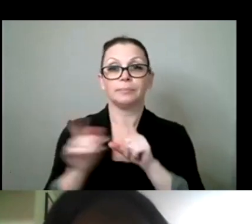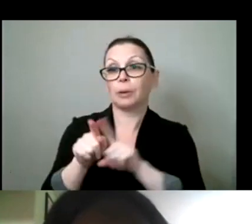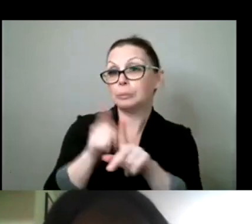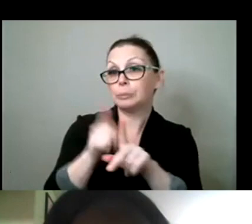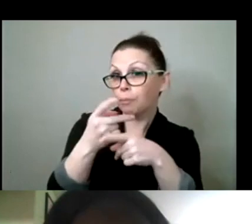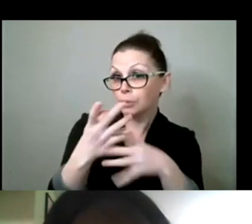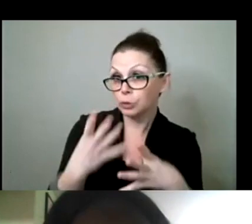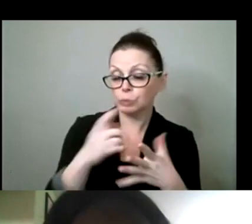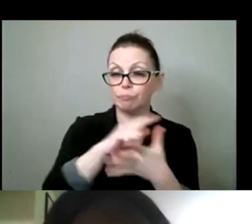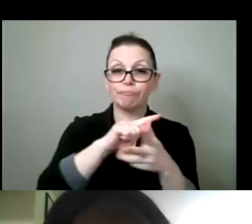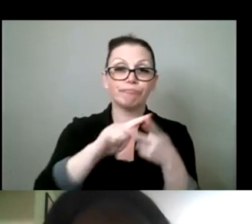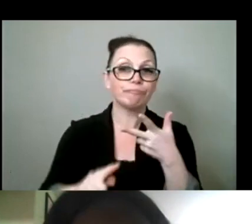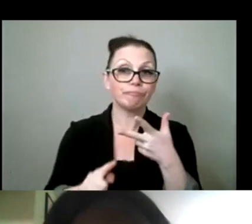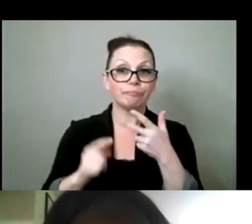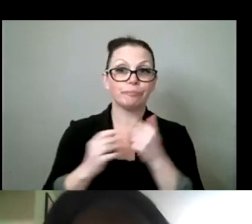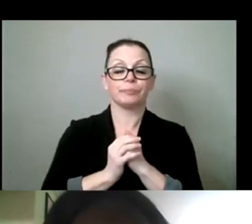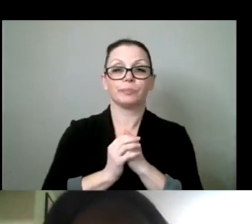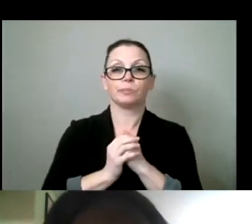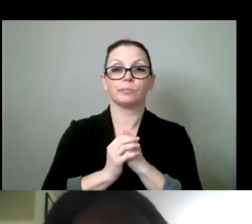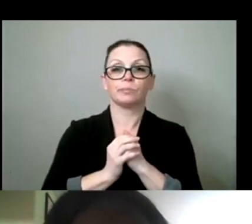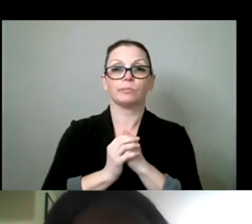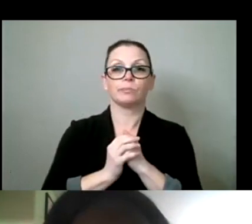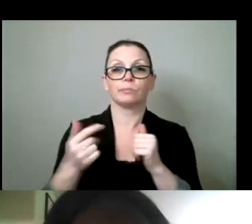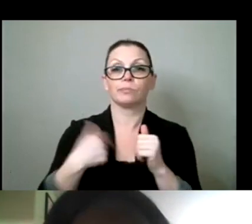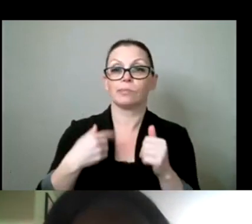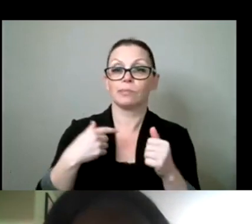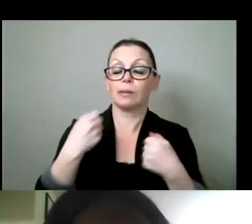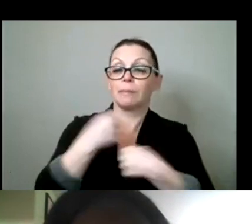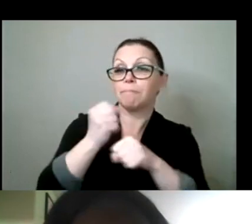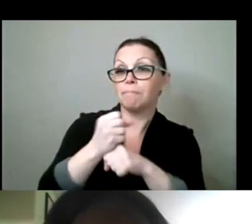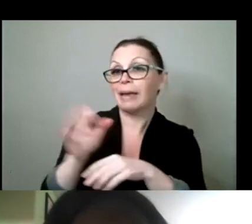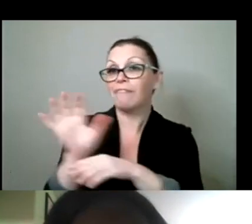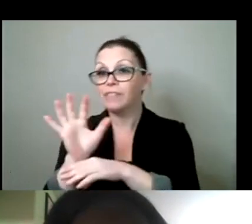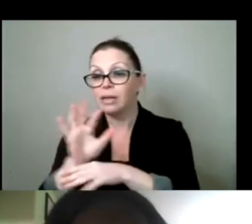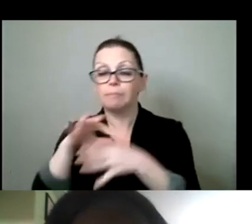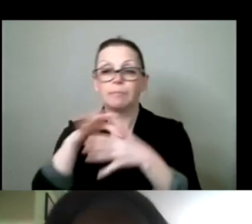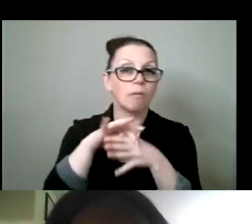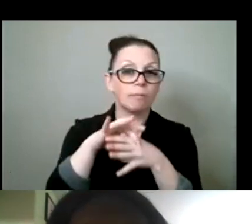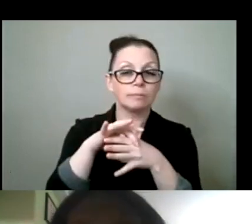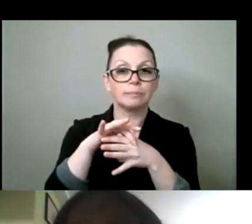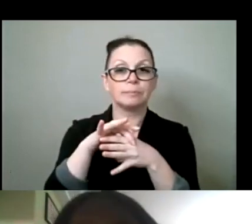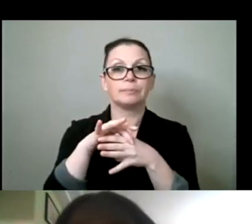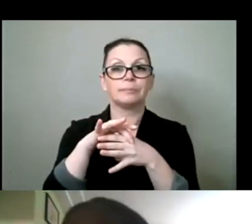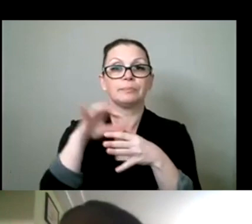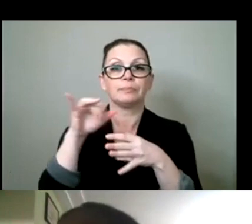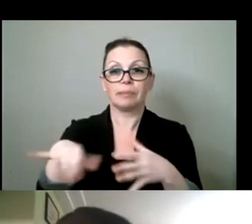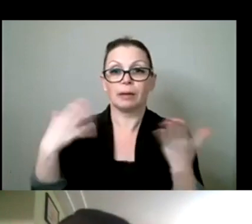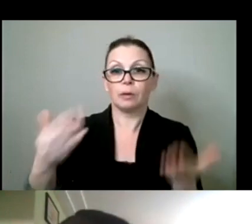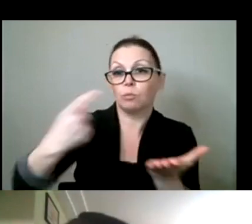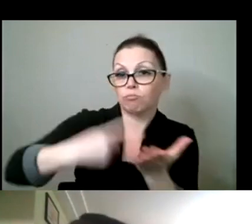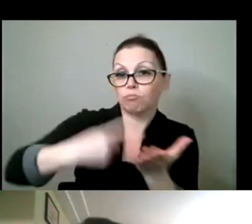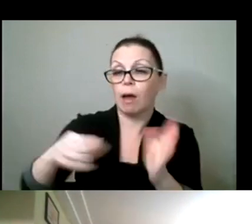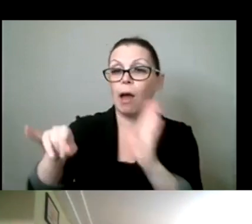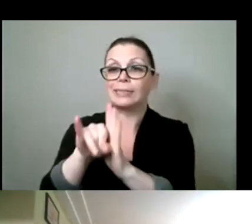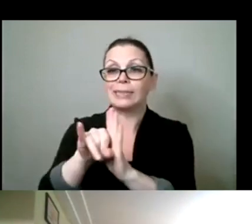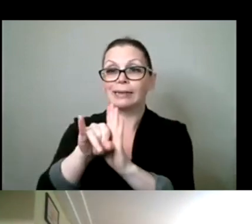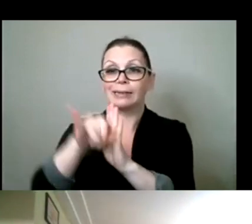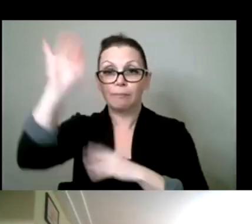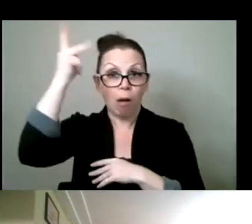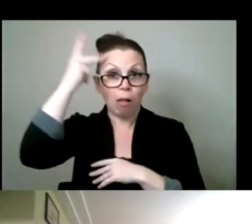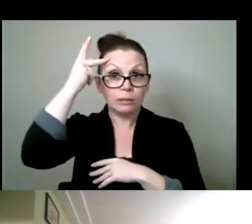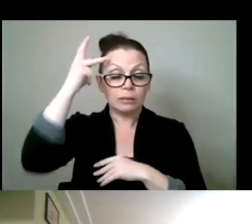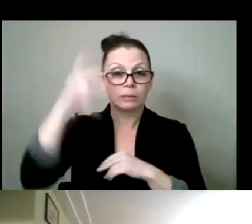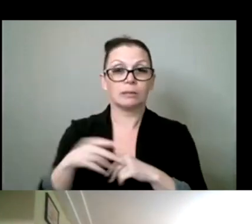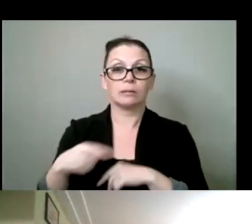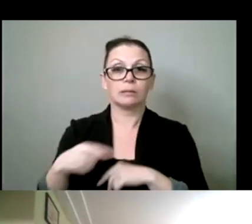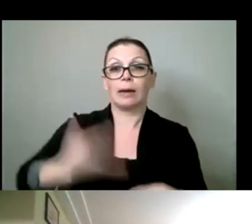producer. I create film and content that does discuss identity politics. I